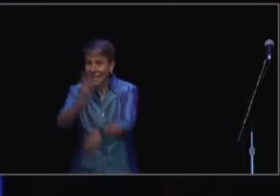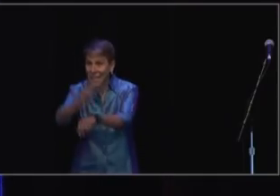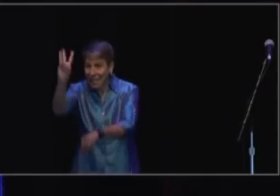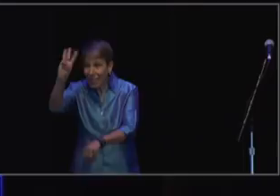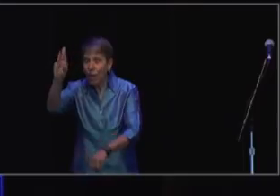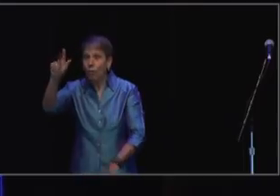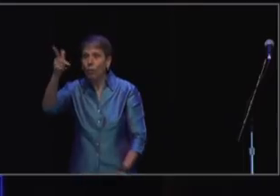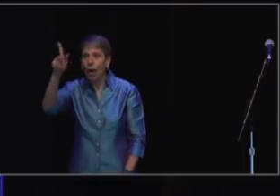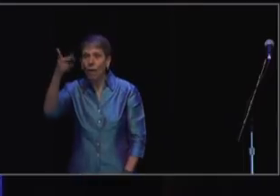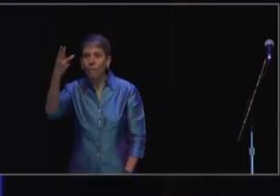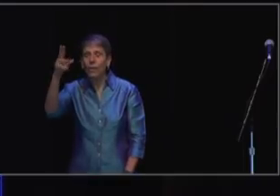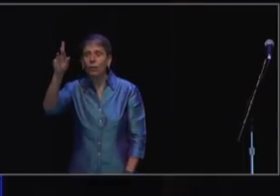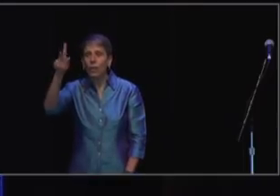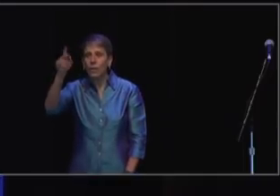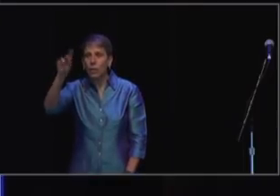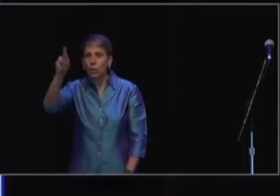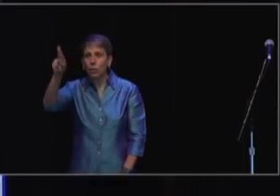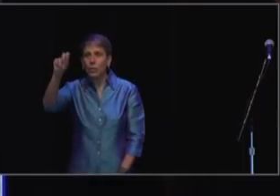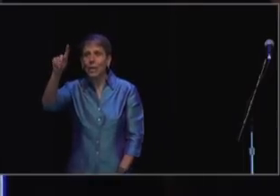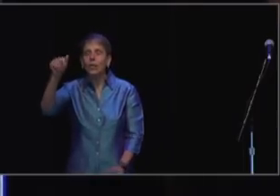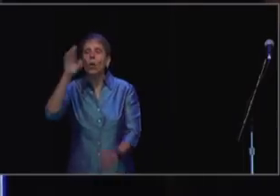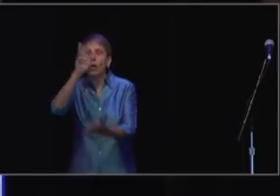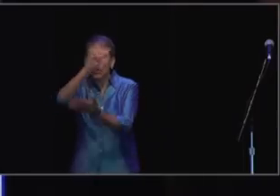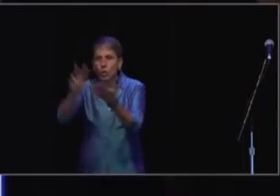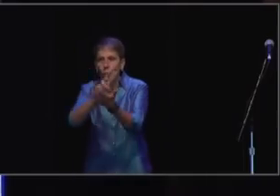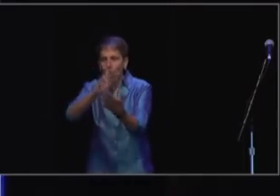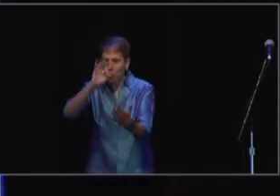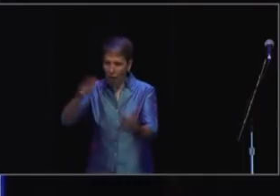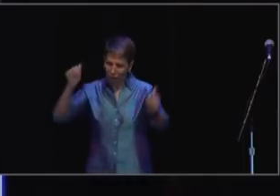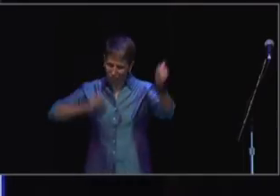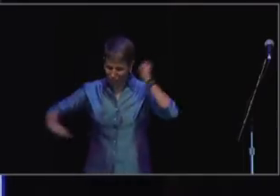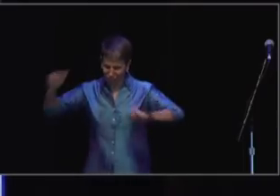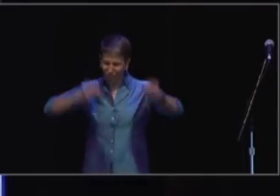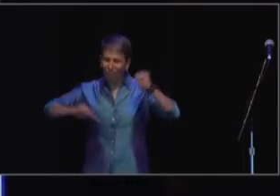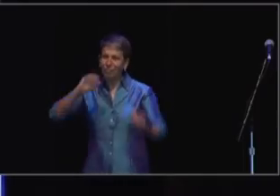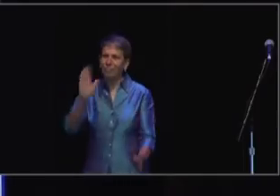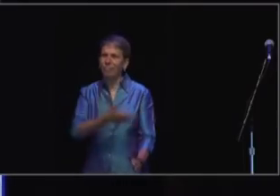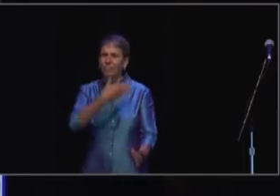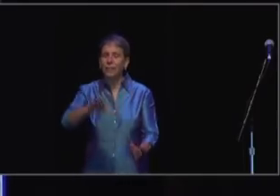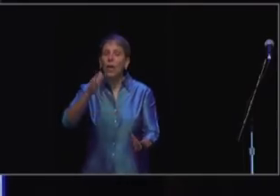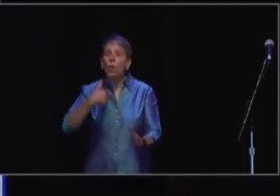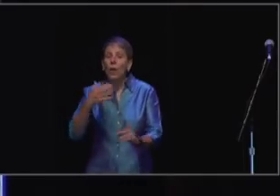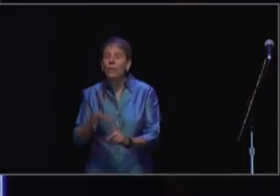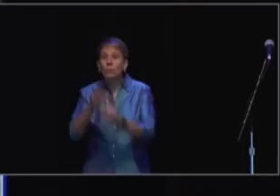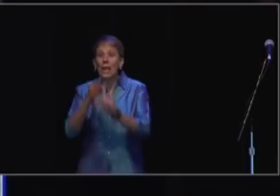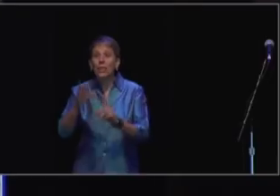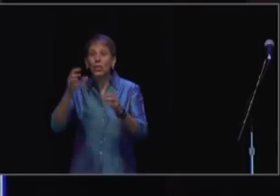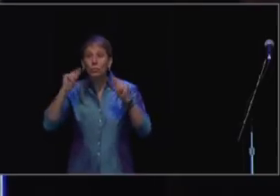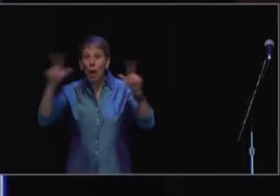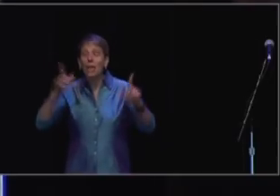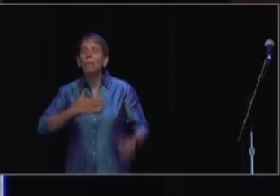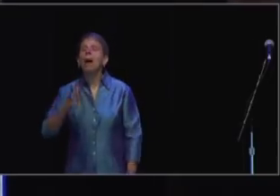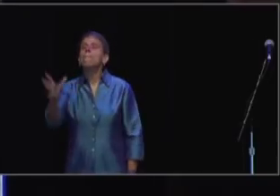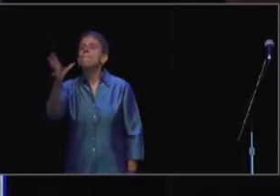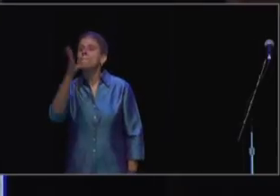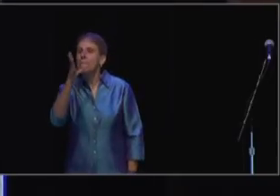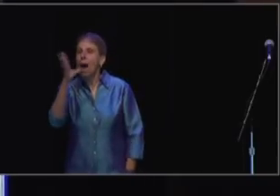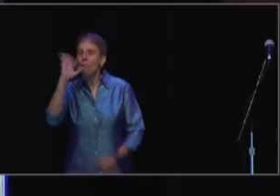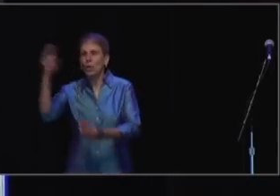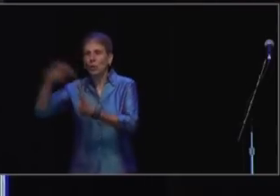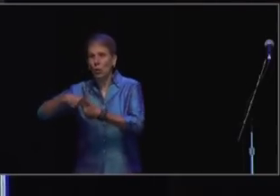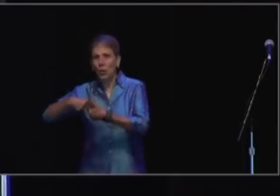Rensselaer stage, and we are going to rock for 2 hours. And a special surprise, my mom is going to come sing with